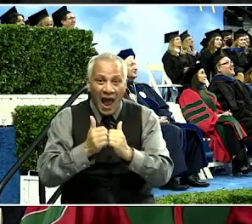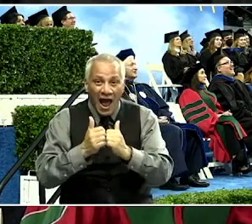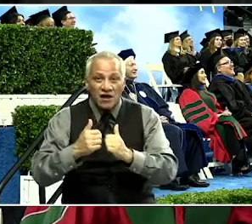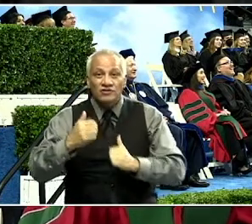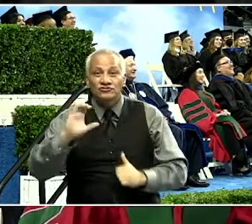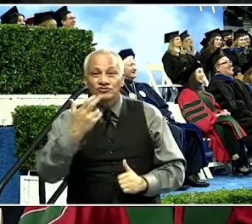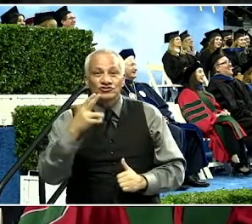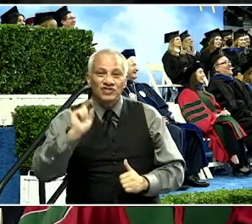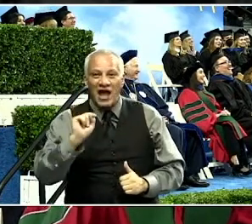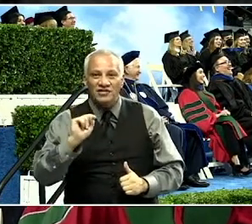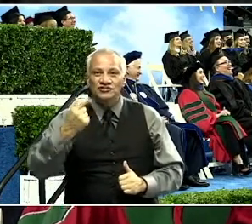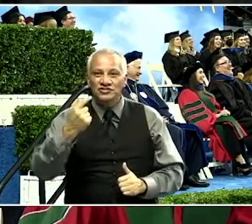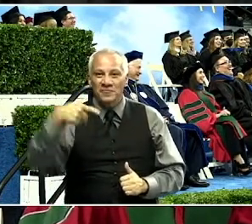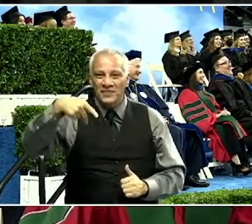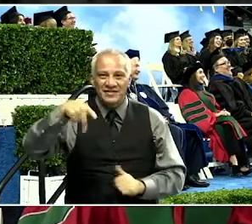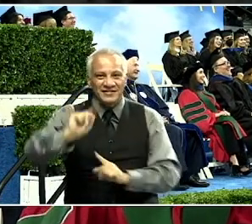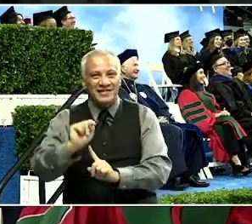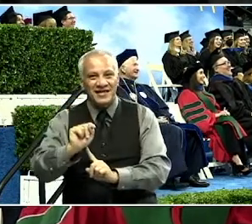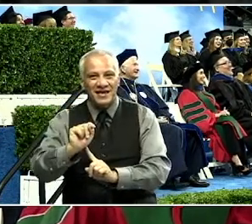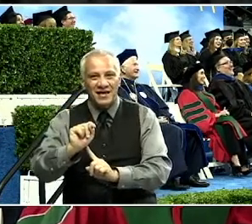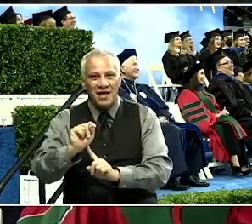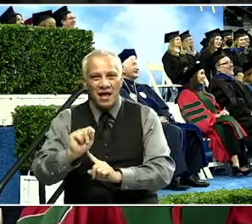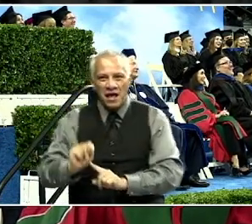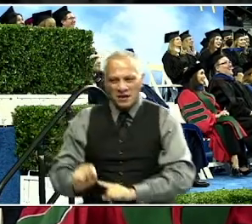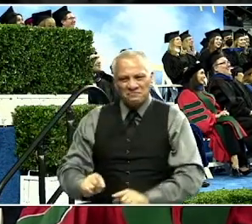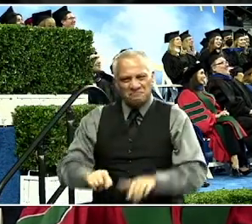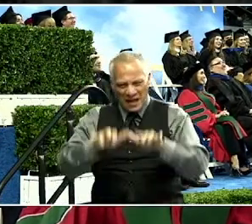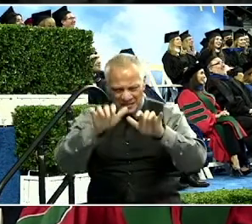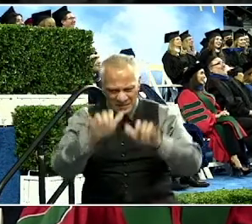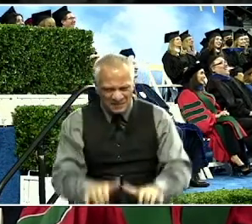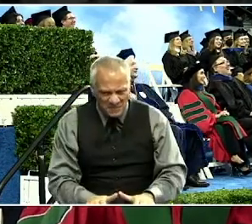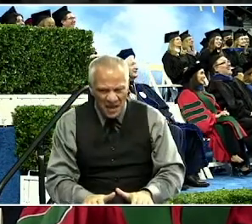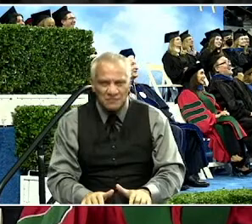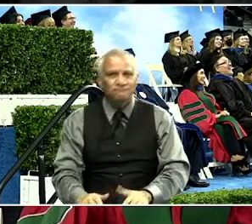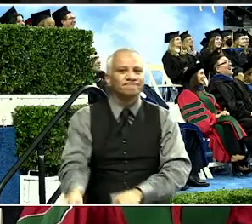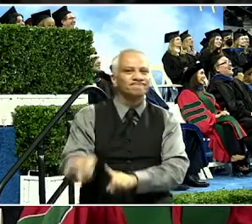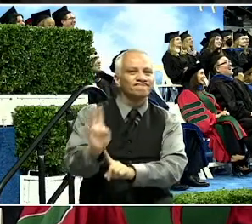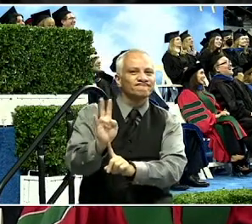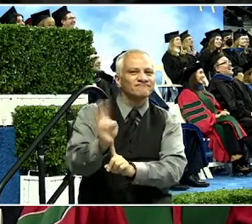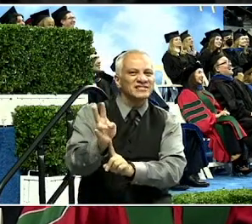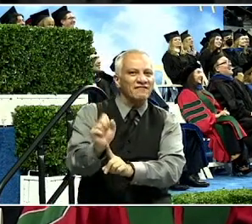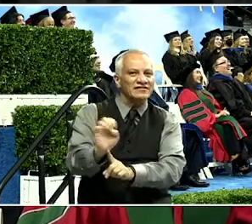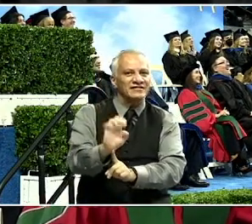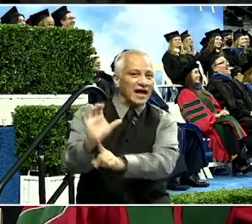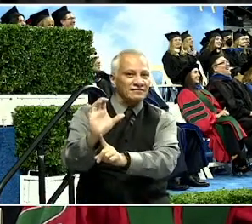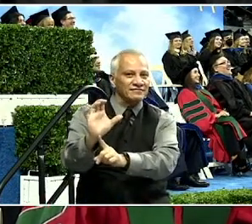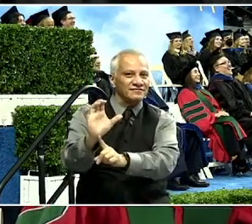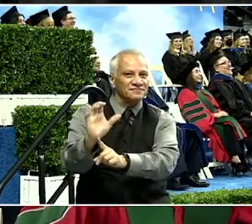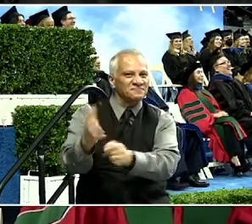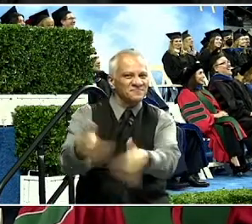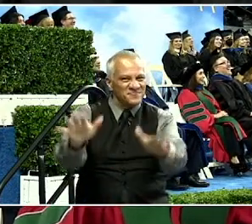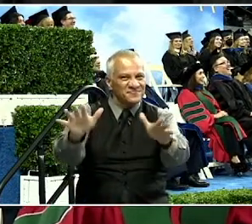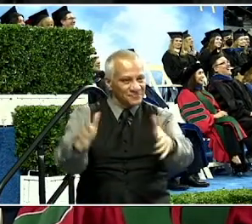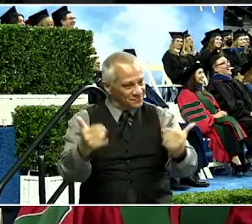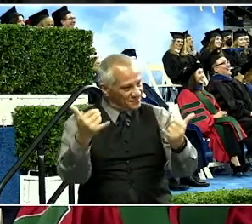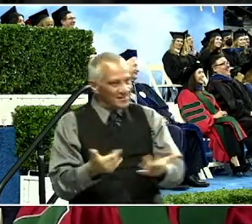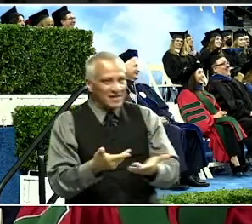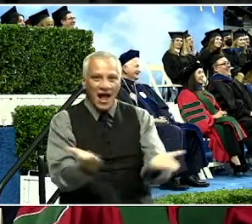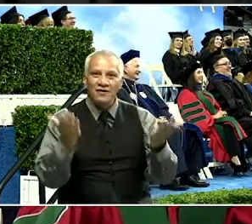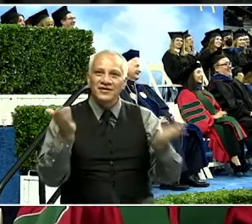ChatGPT, I finished my speech, took me about 7 seconds, and here we are.